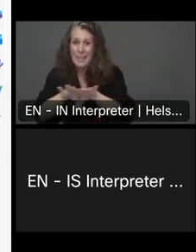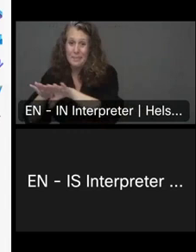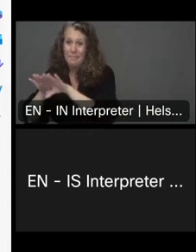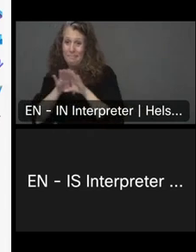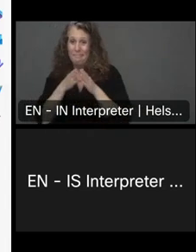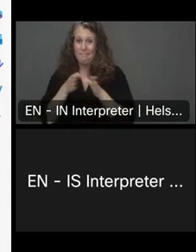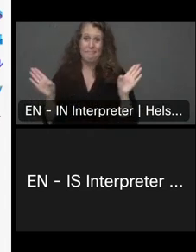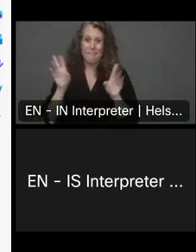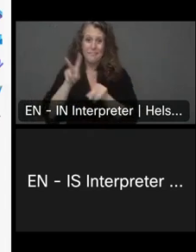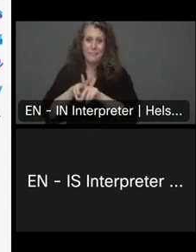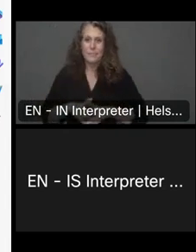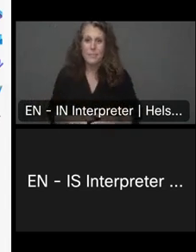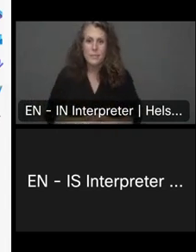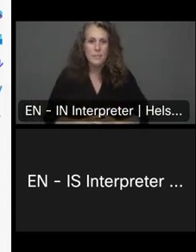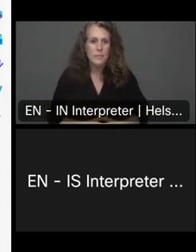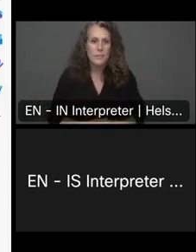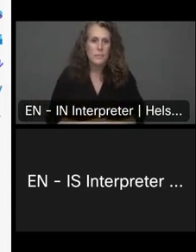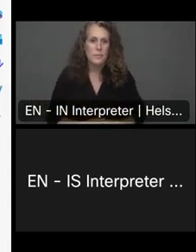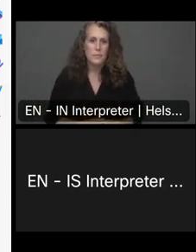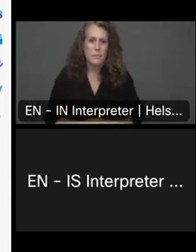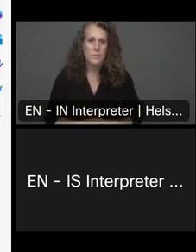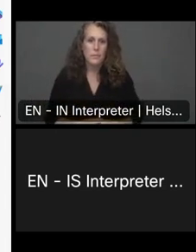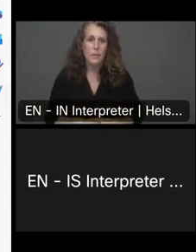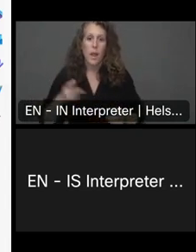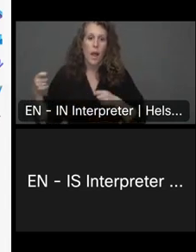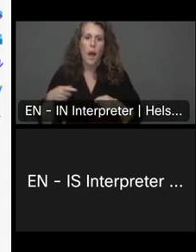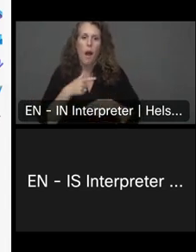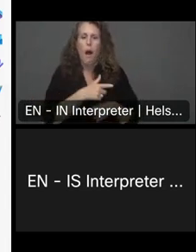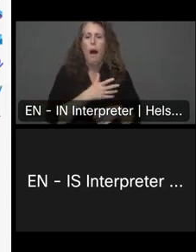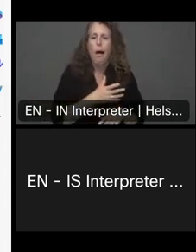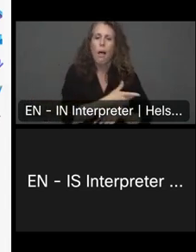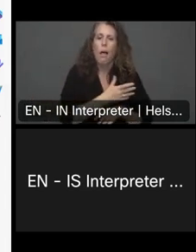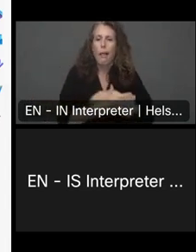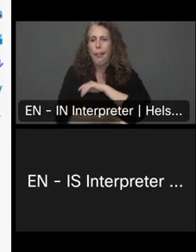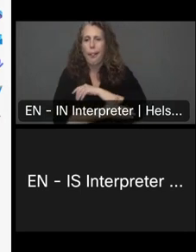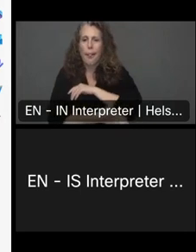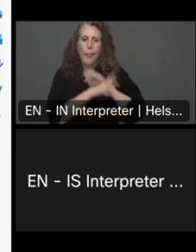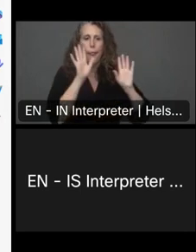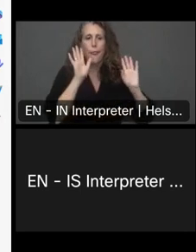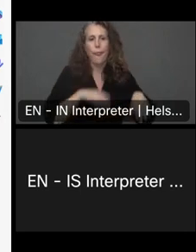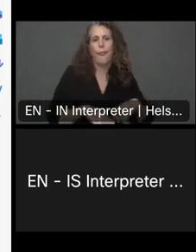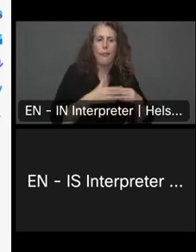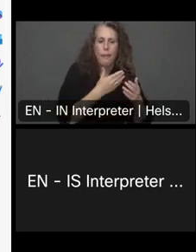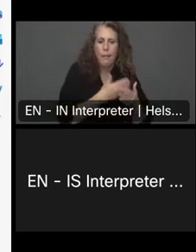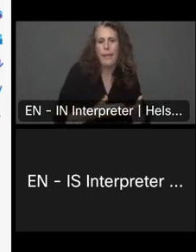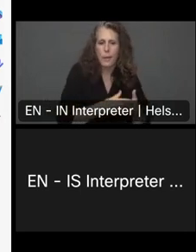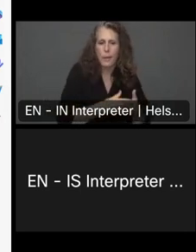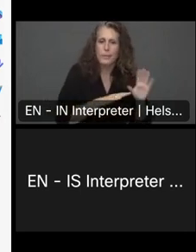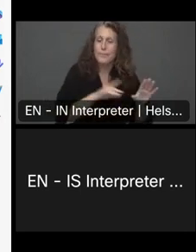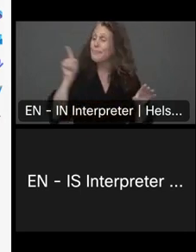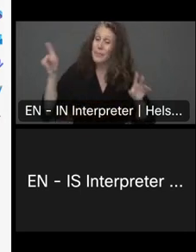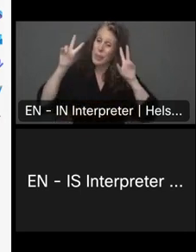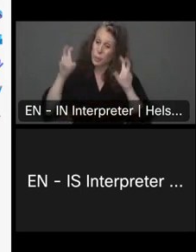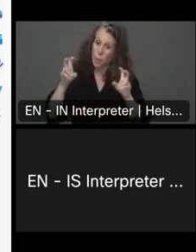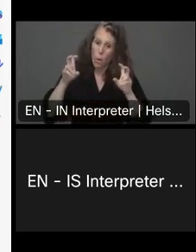hand, arrayed against laziness, ease, or comfort on the other, has gradually, as we see from these quotes, come to be more